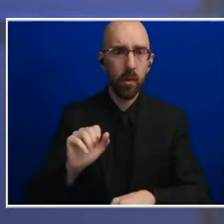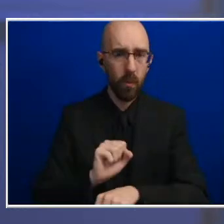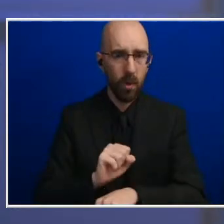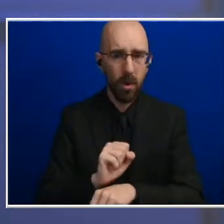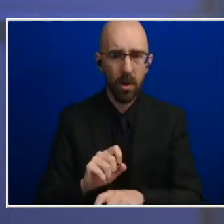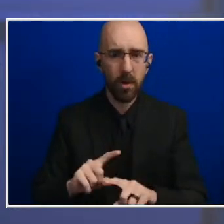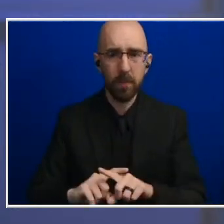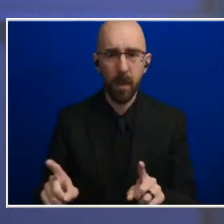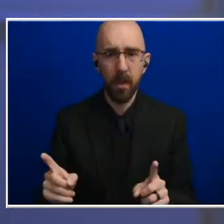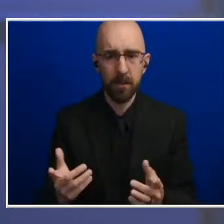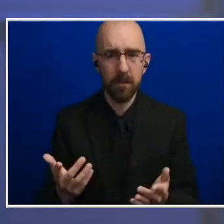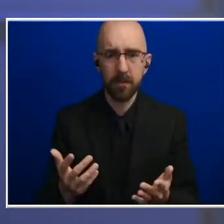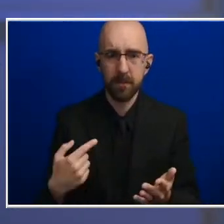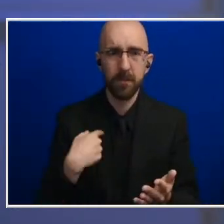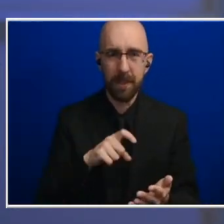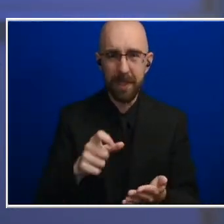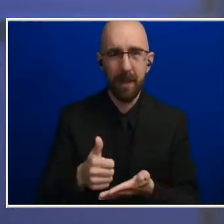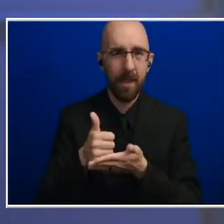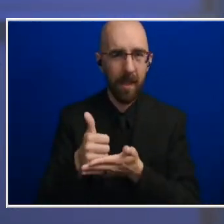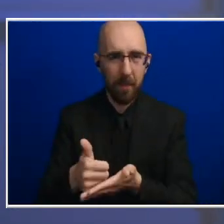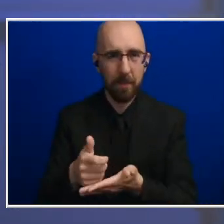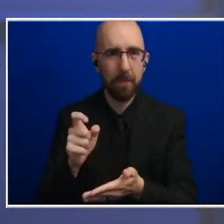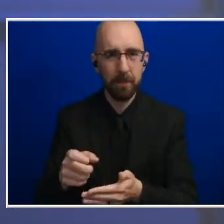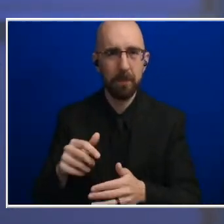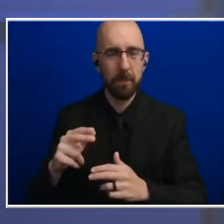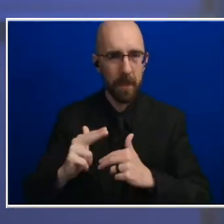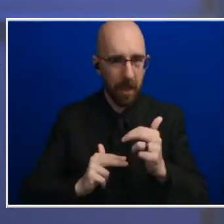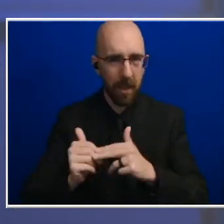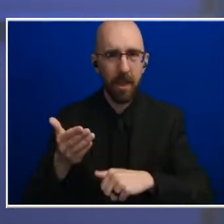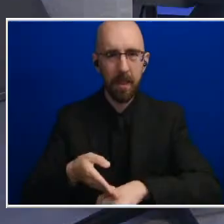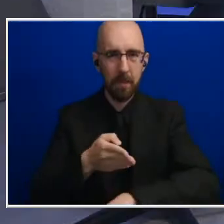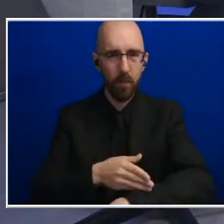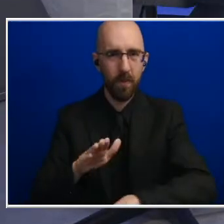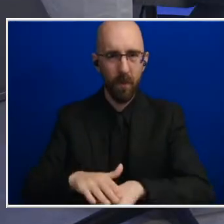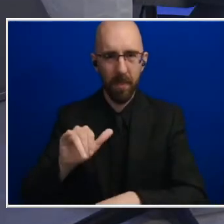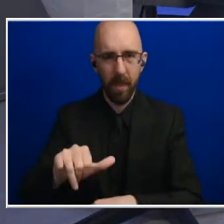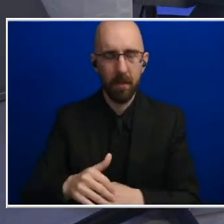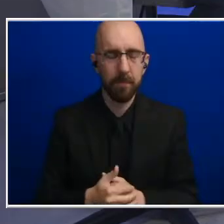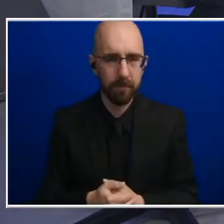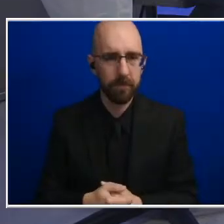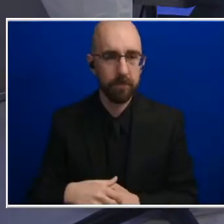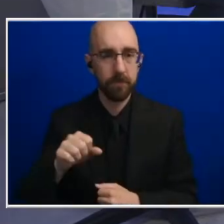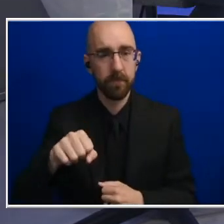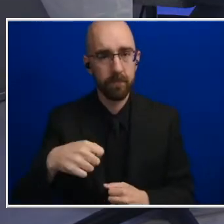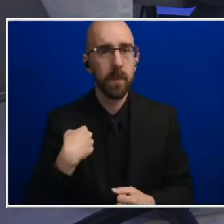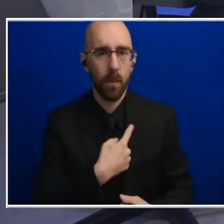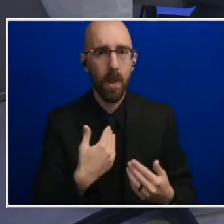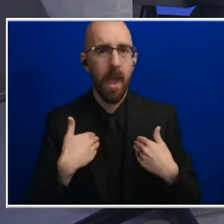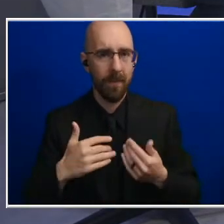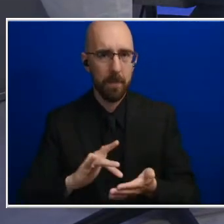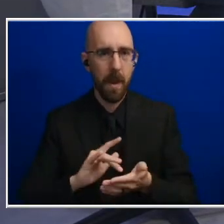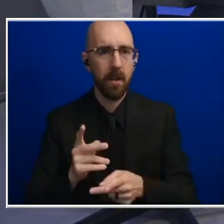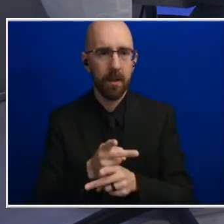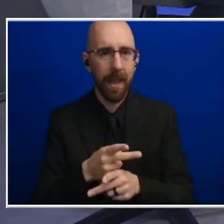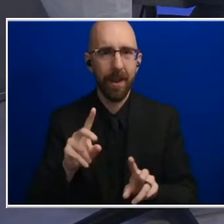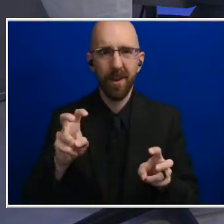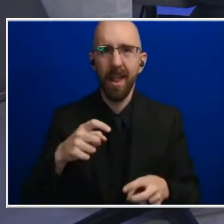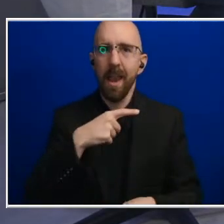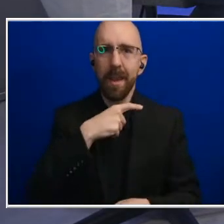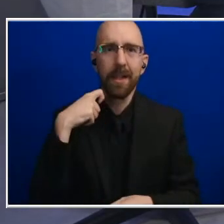help them, and we need to continue to build and improve upon that. Mm-hmm. Yeah, we certainly have some medical care deserts out there, that's for sure.